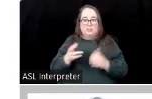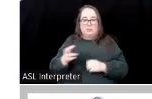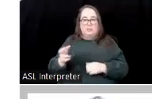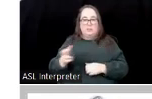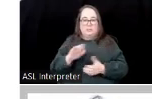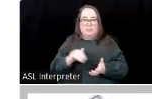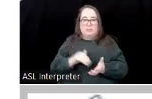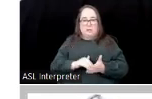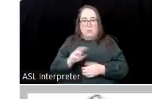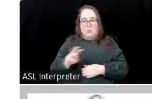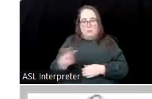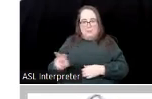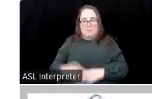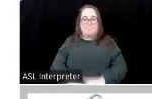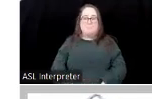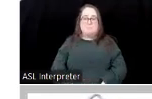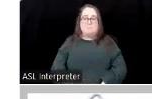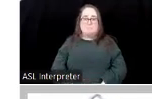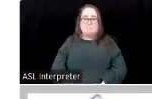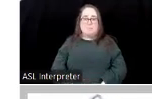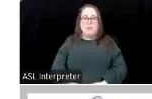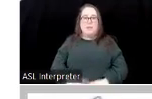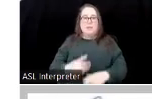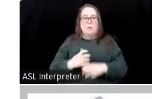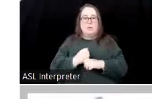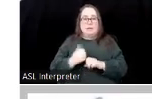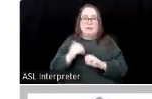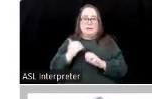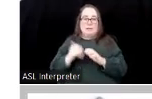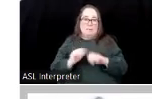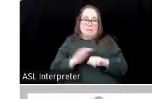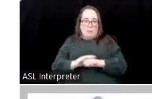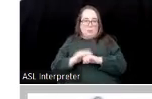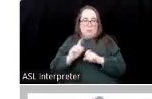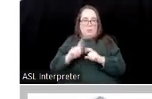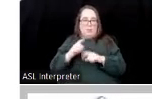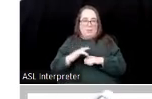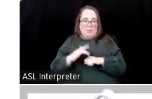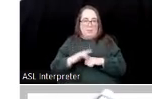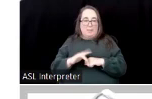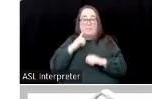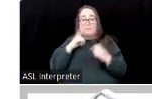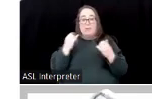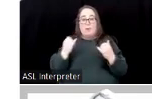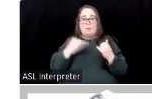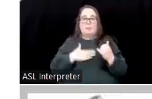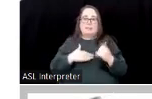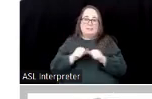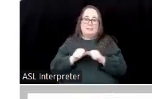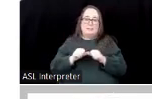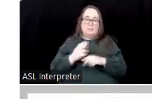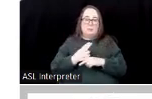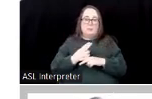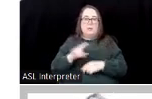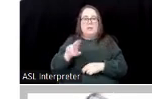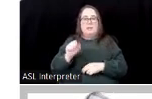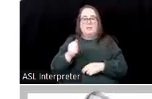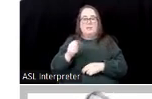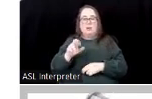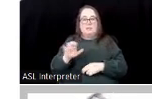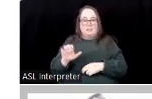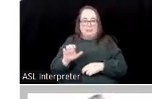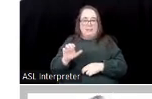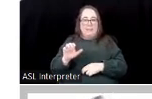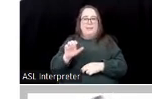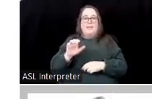Center website. You'll receive an email notice when they are available. In the meantime, keep using the HSRC, or Housing and